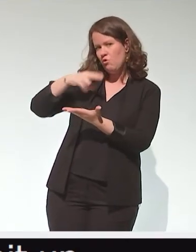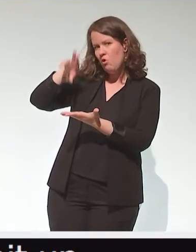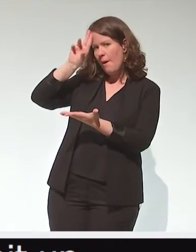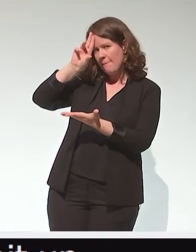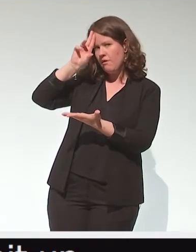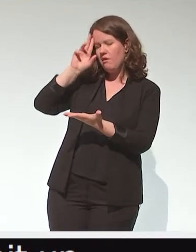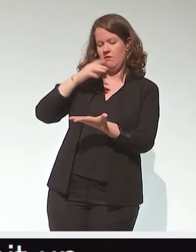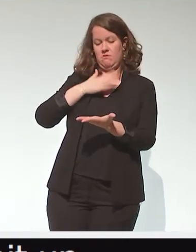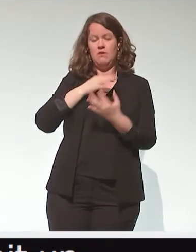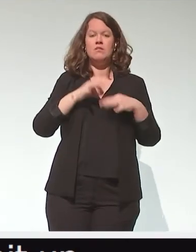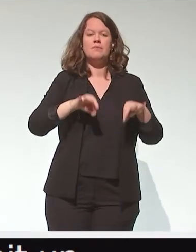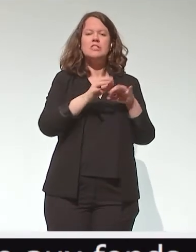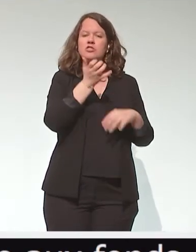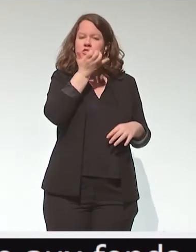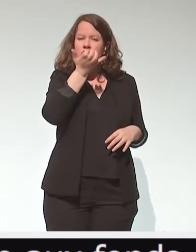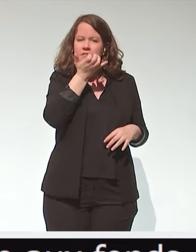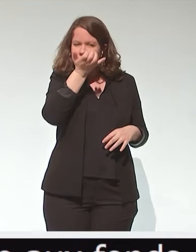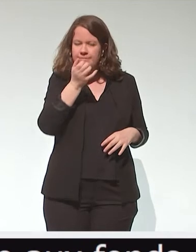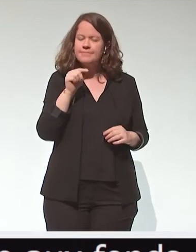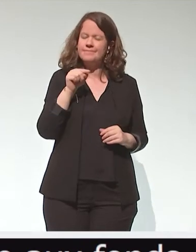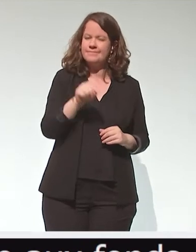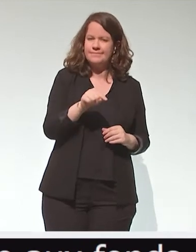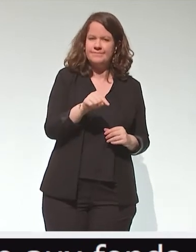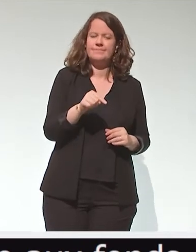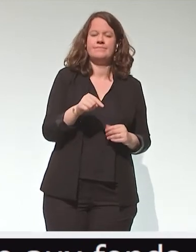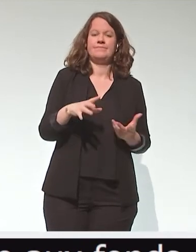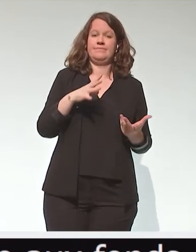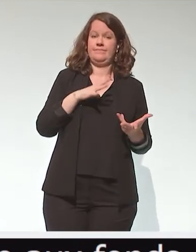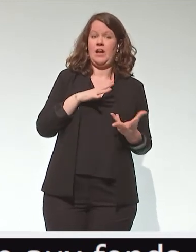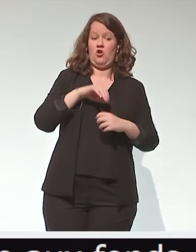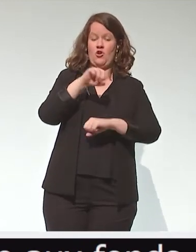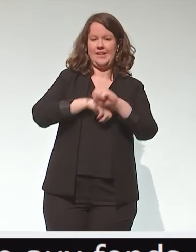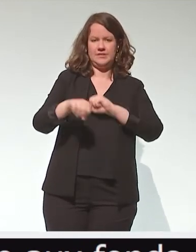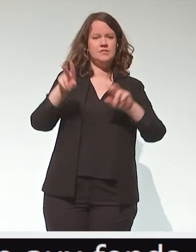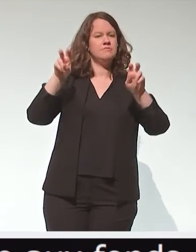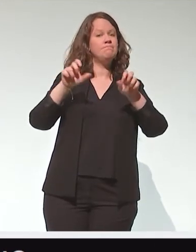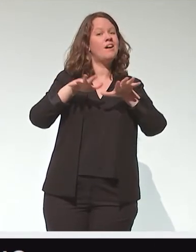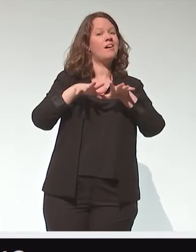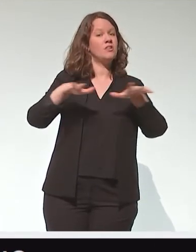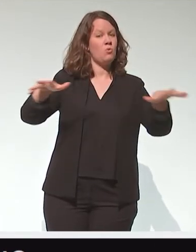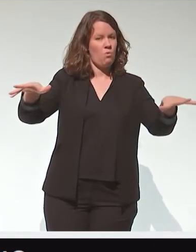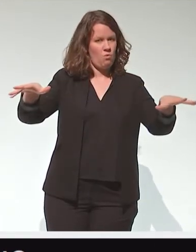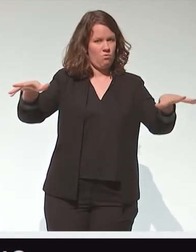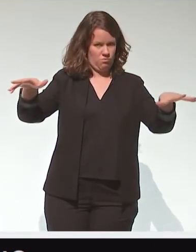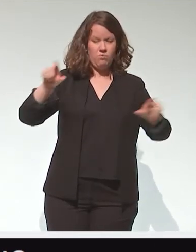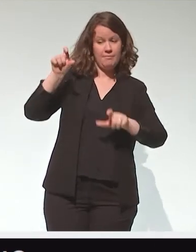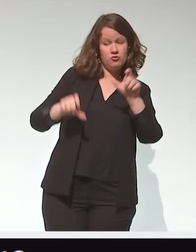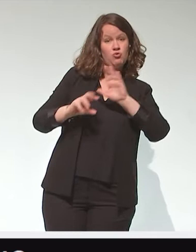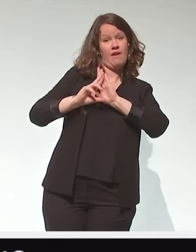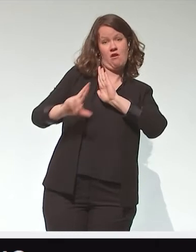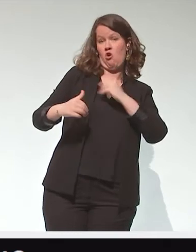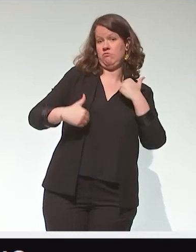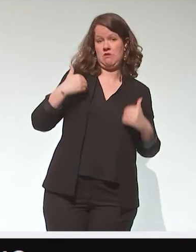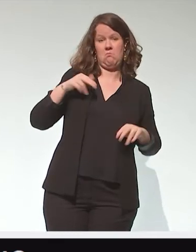have established a network of 99 coordinators. Those coordinators deal specifically